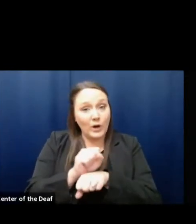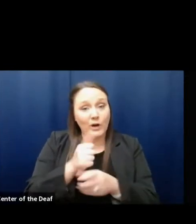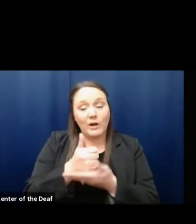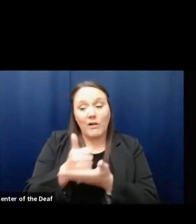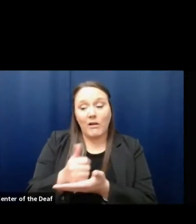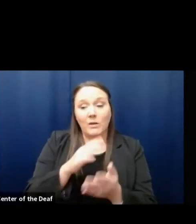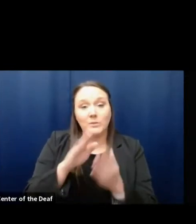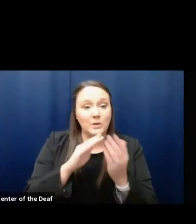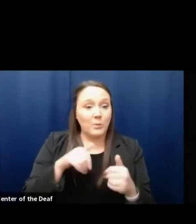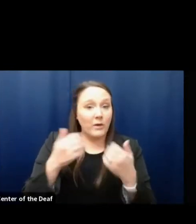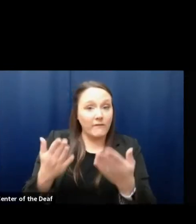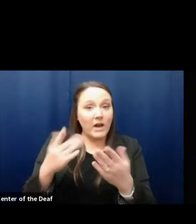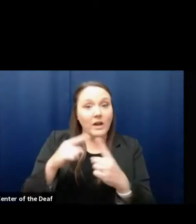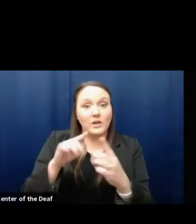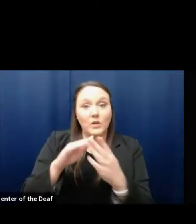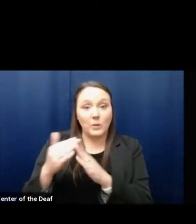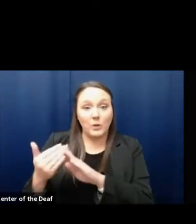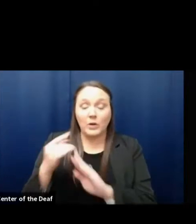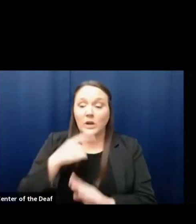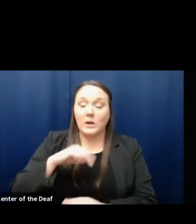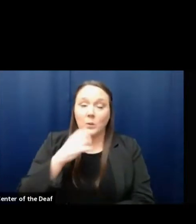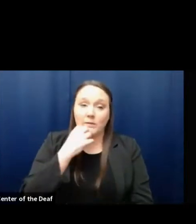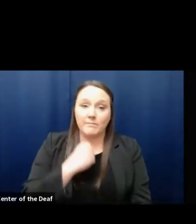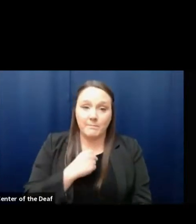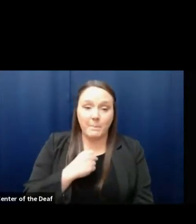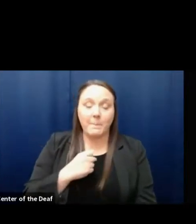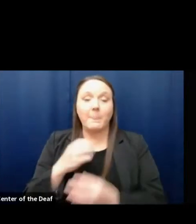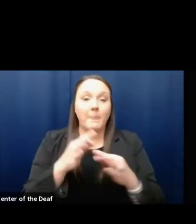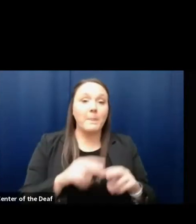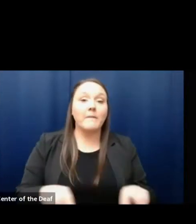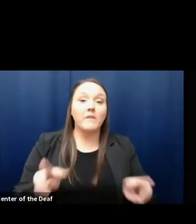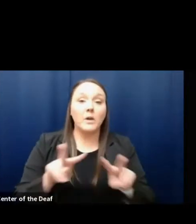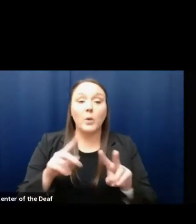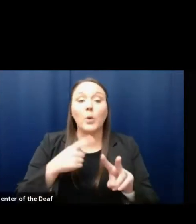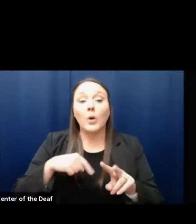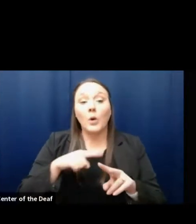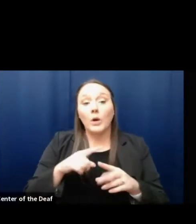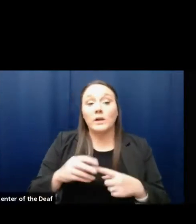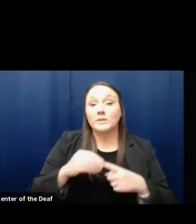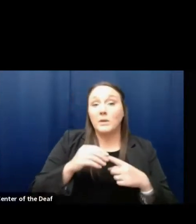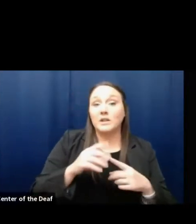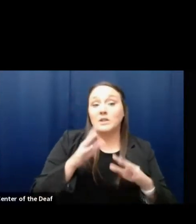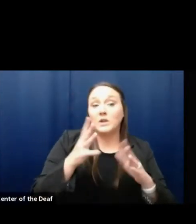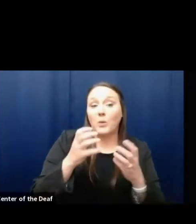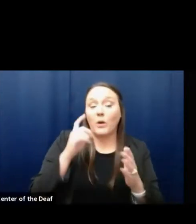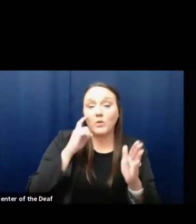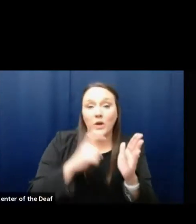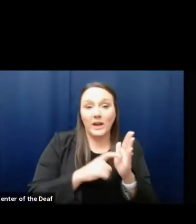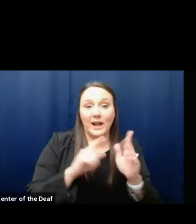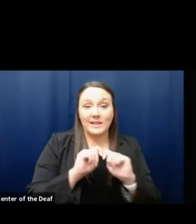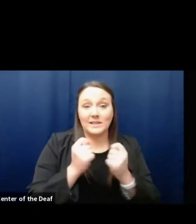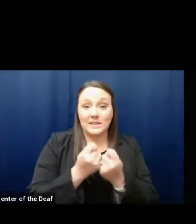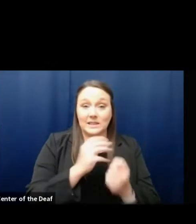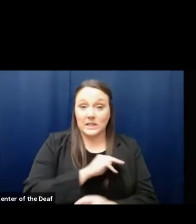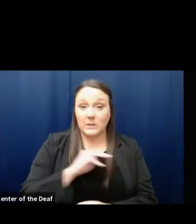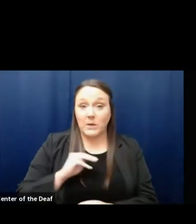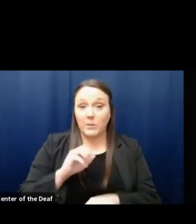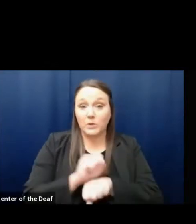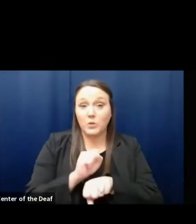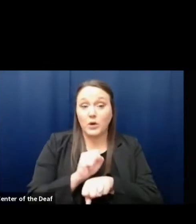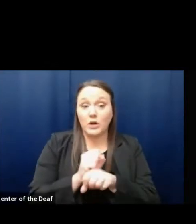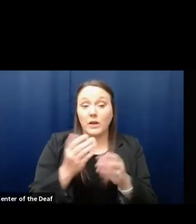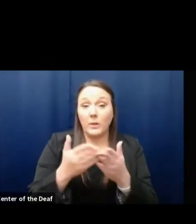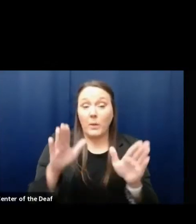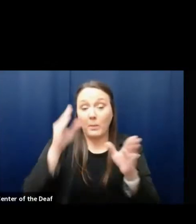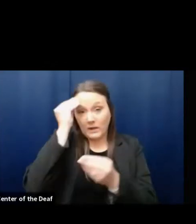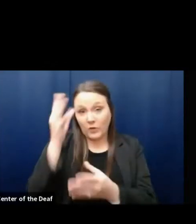is incredibly valued. We especially want to send a shout out to our team members working our public information line and the